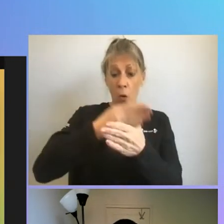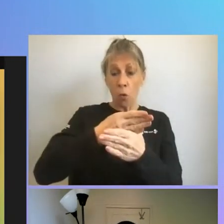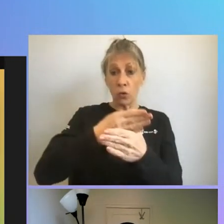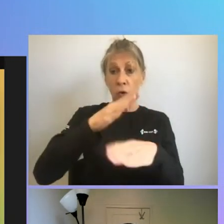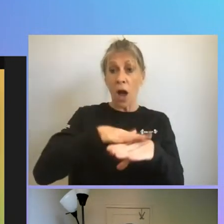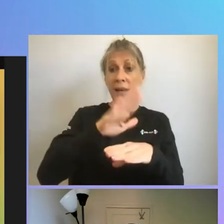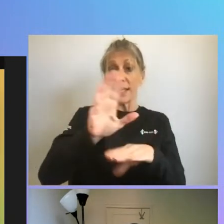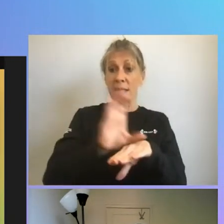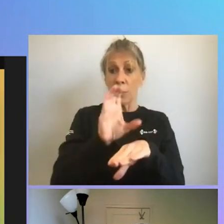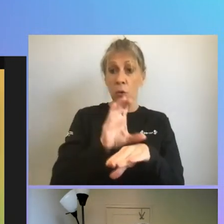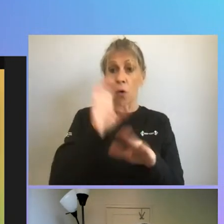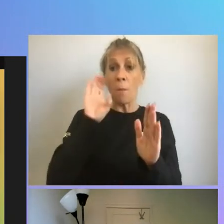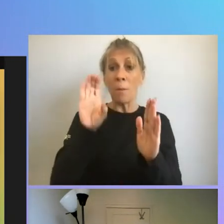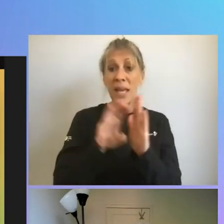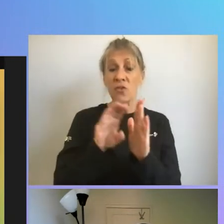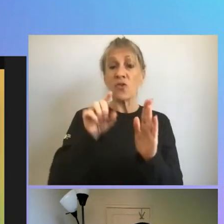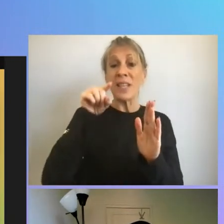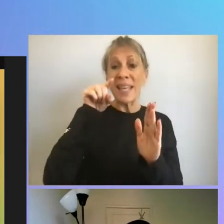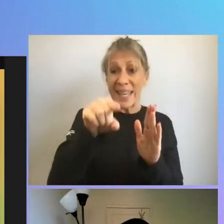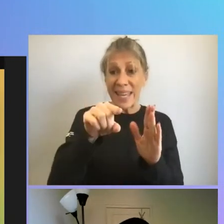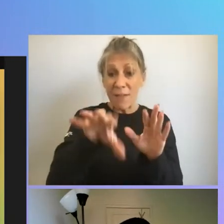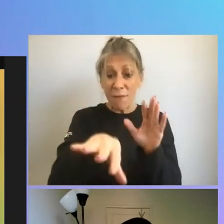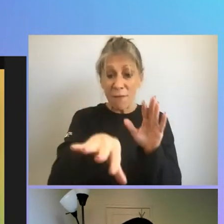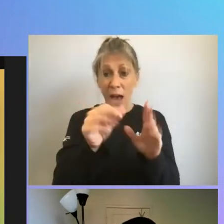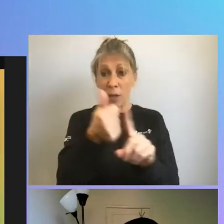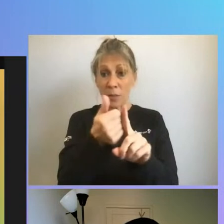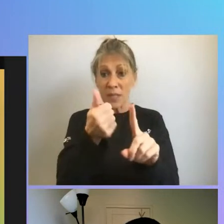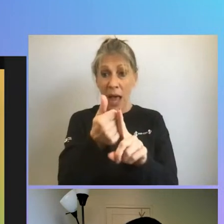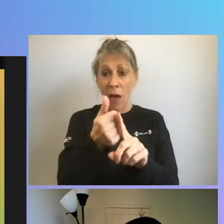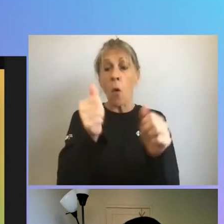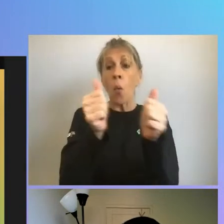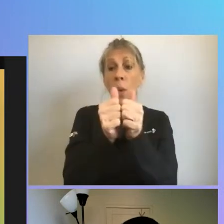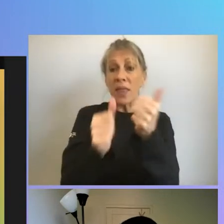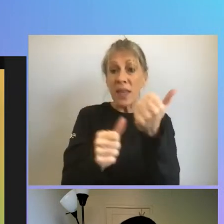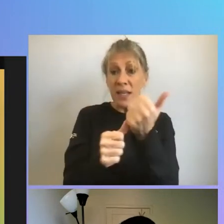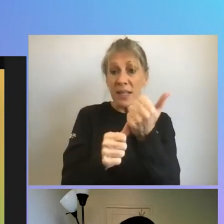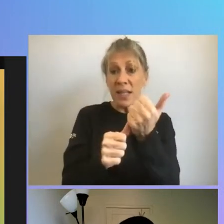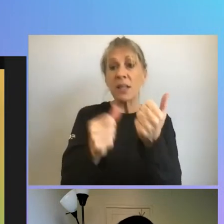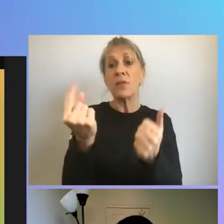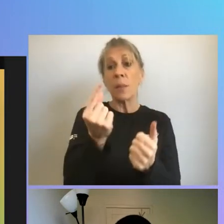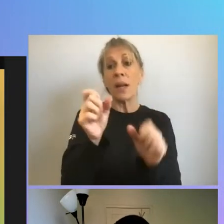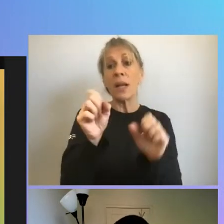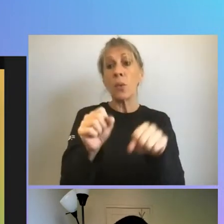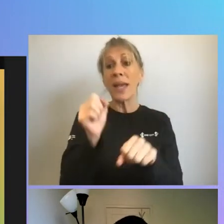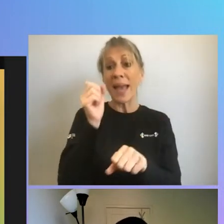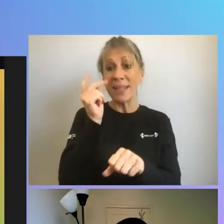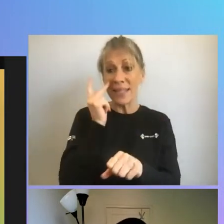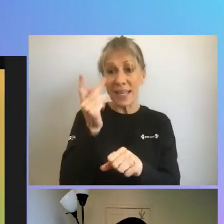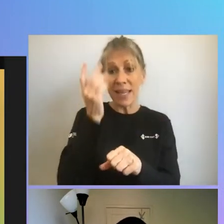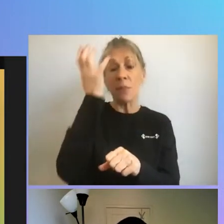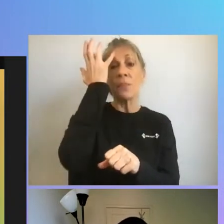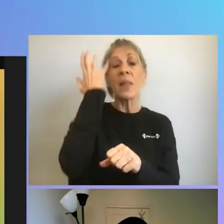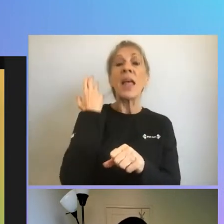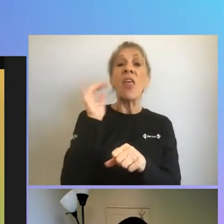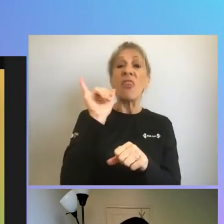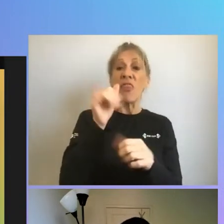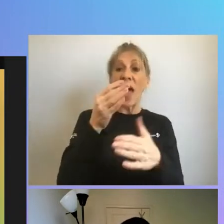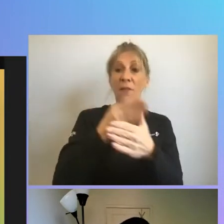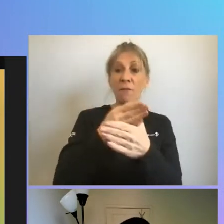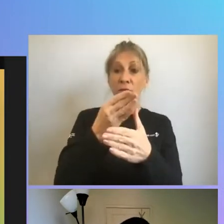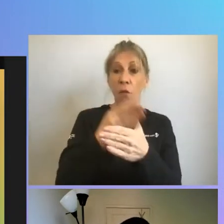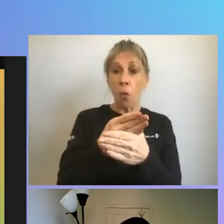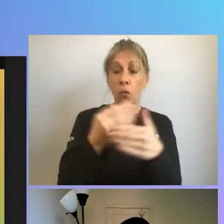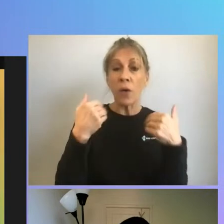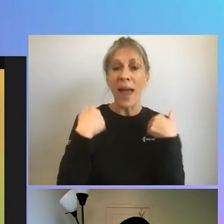of images that he has curated himself with the assistance of someone who's cited. And that folder has a bunch